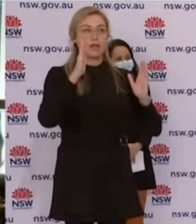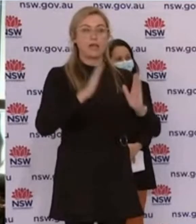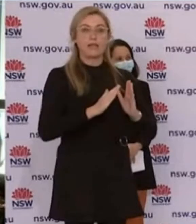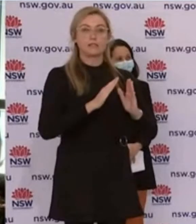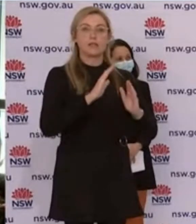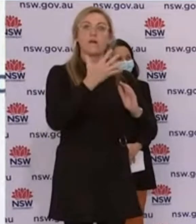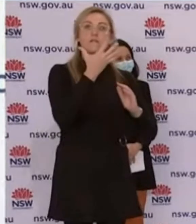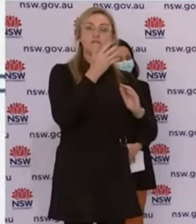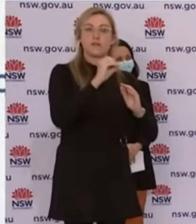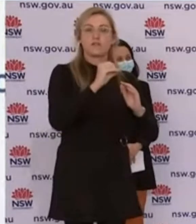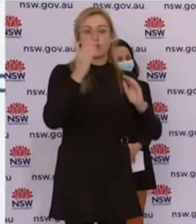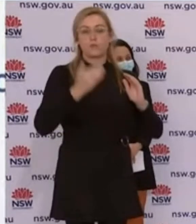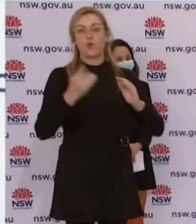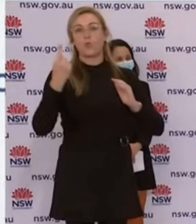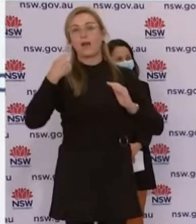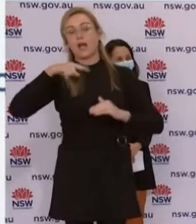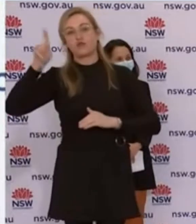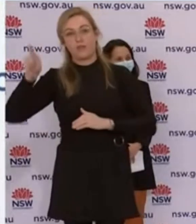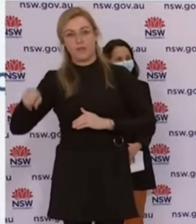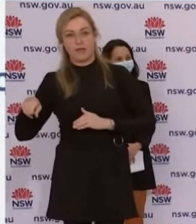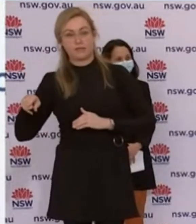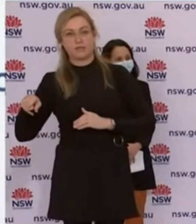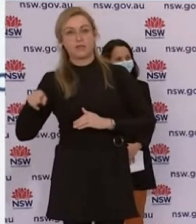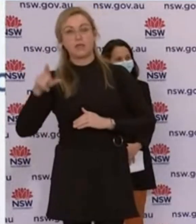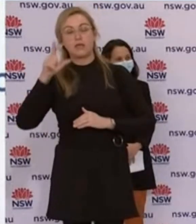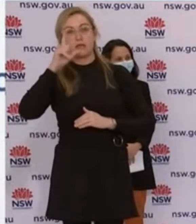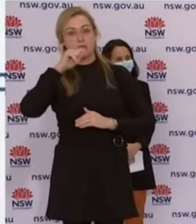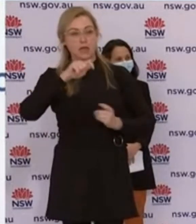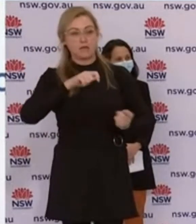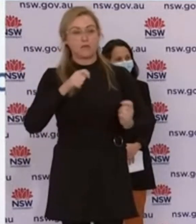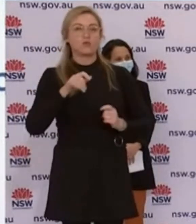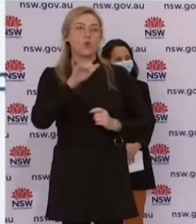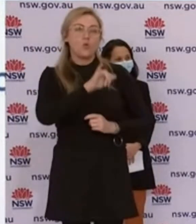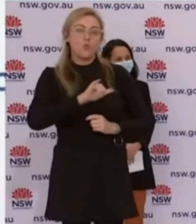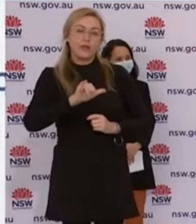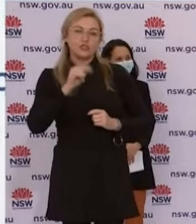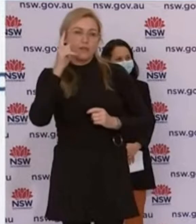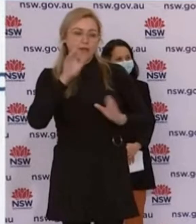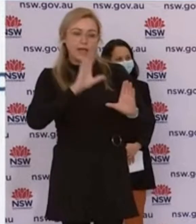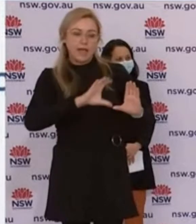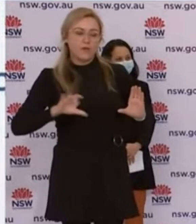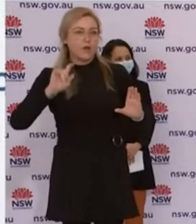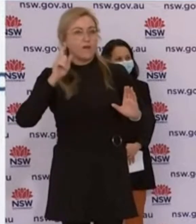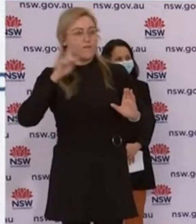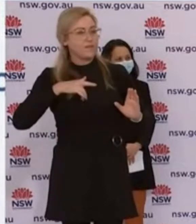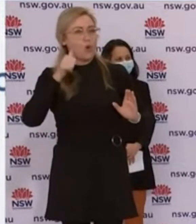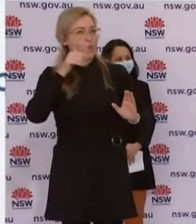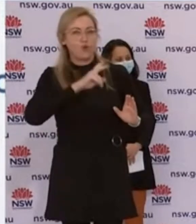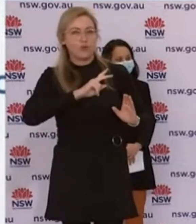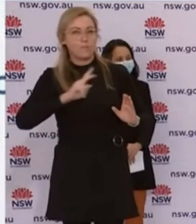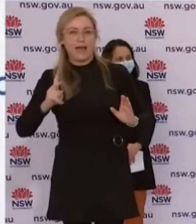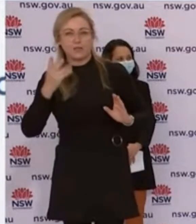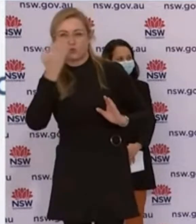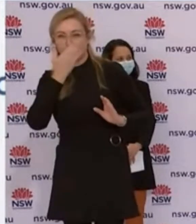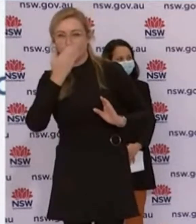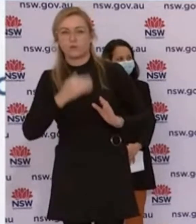per 100,000. So based on that rule, which LGAs are the least likely to see their students return to school at this point? So this